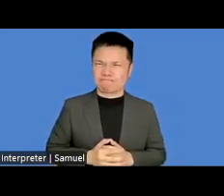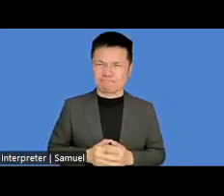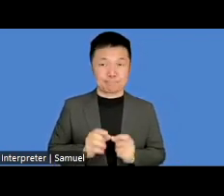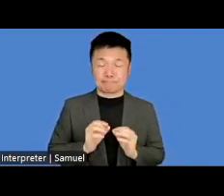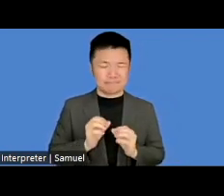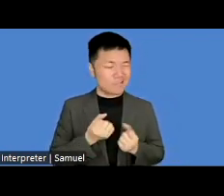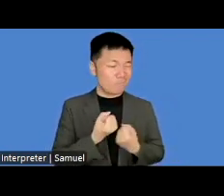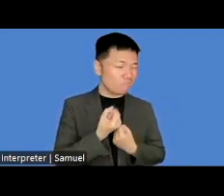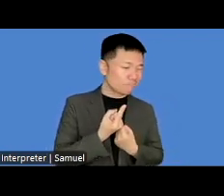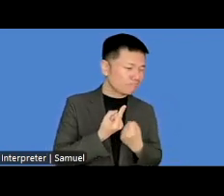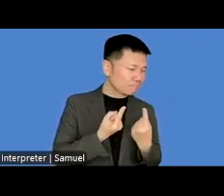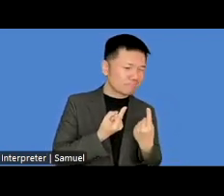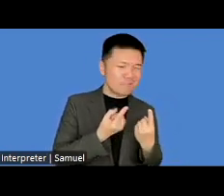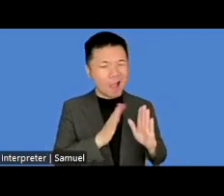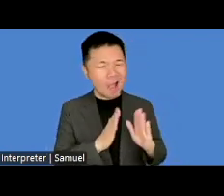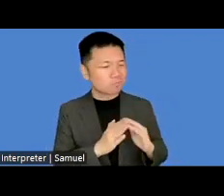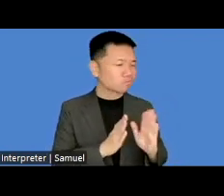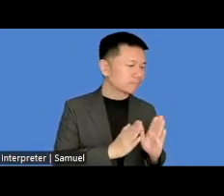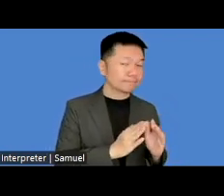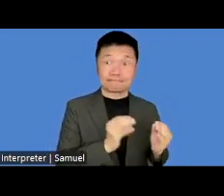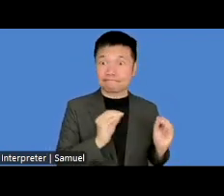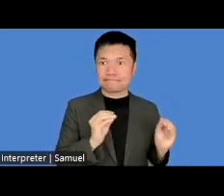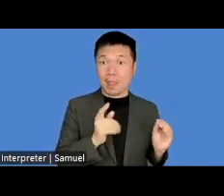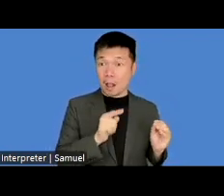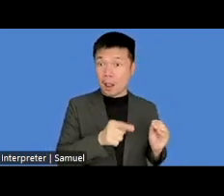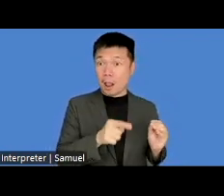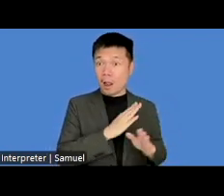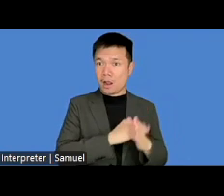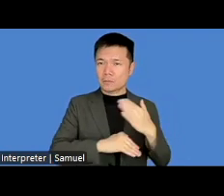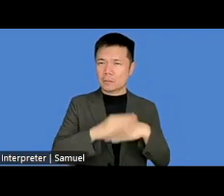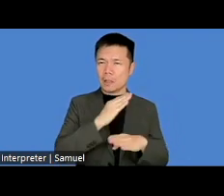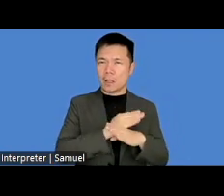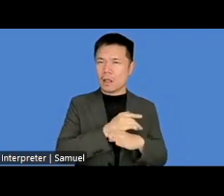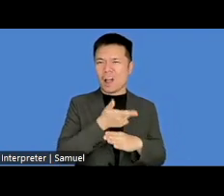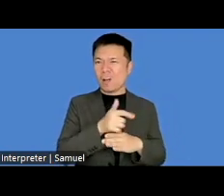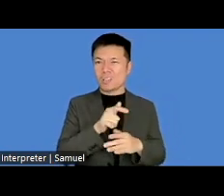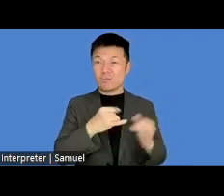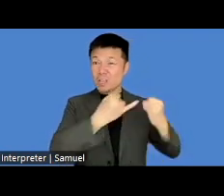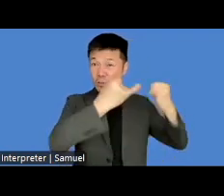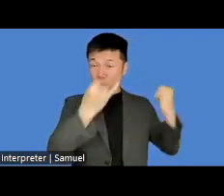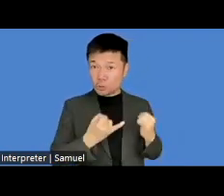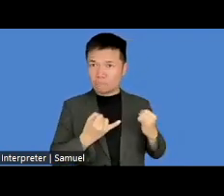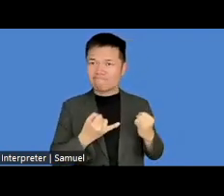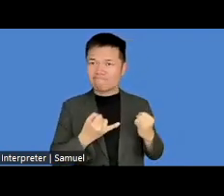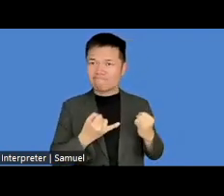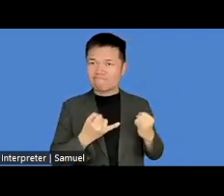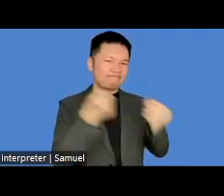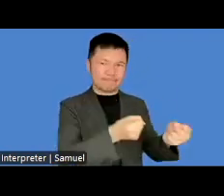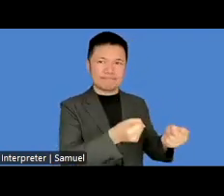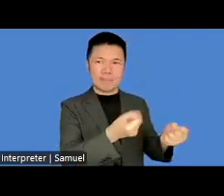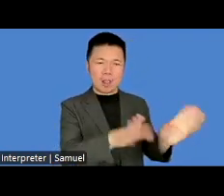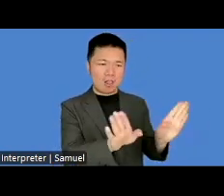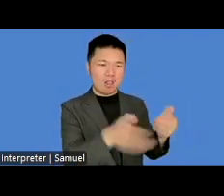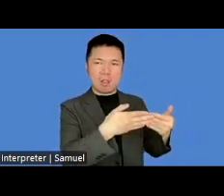violence increases the possibilities of people with disabilities to still lock down in institutions. So all